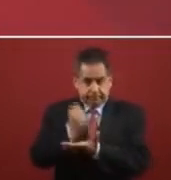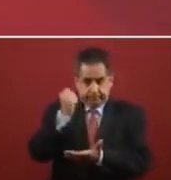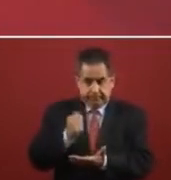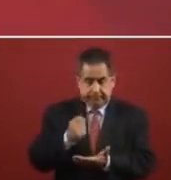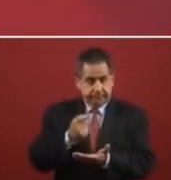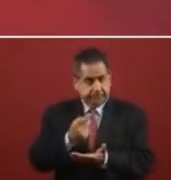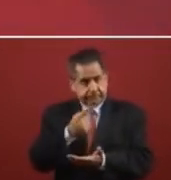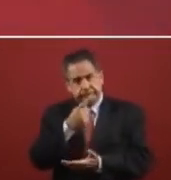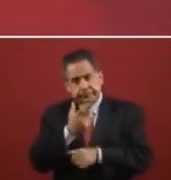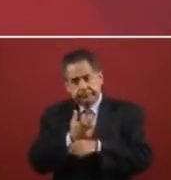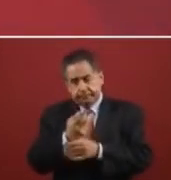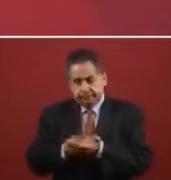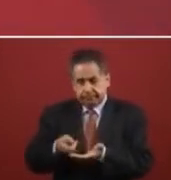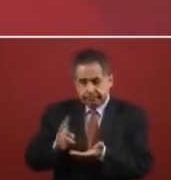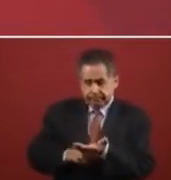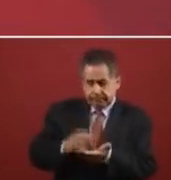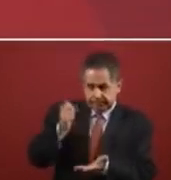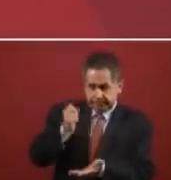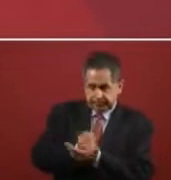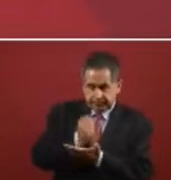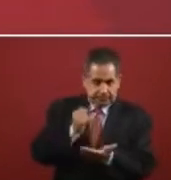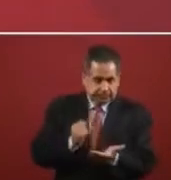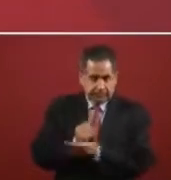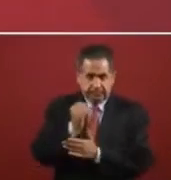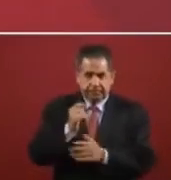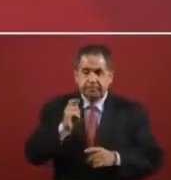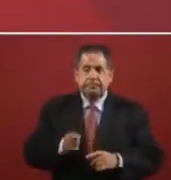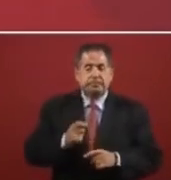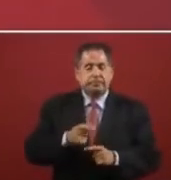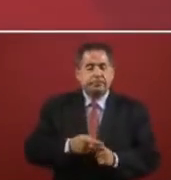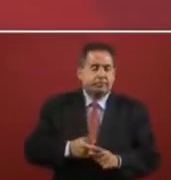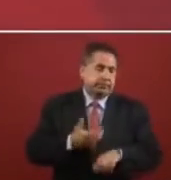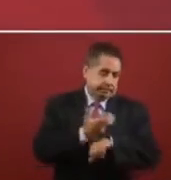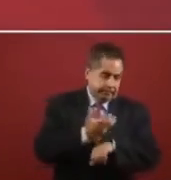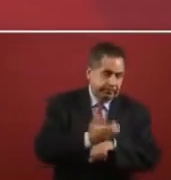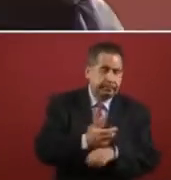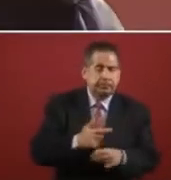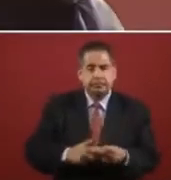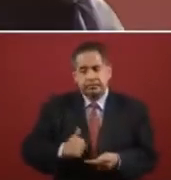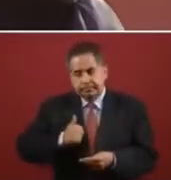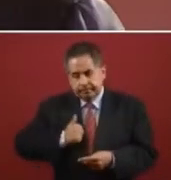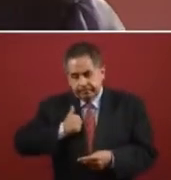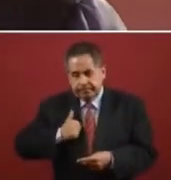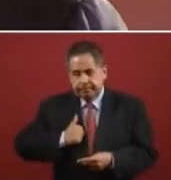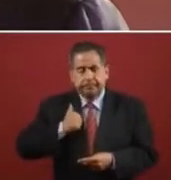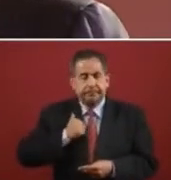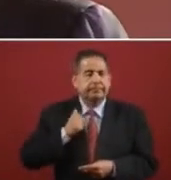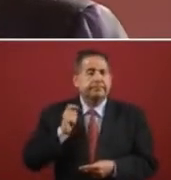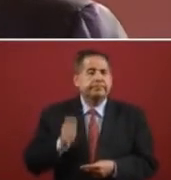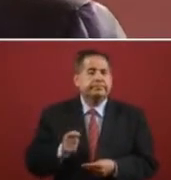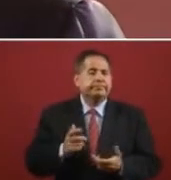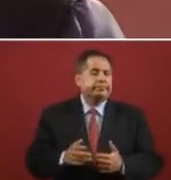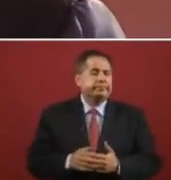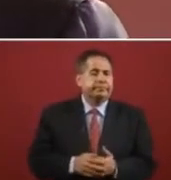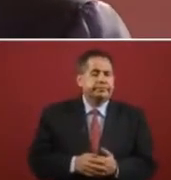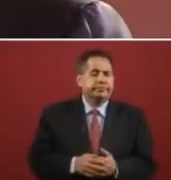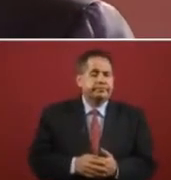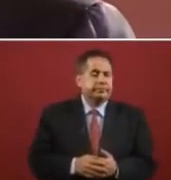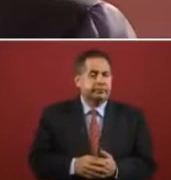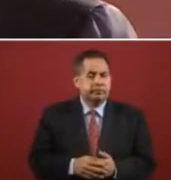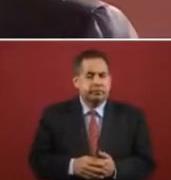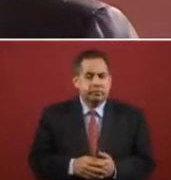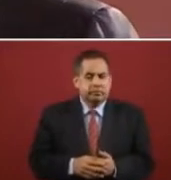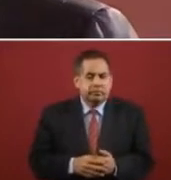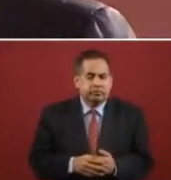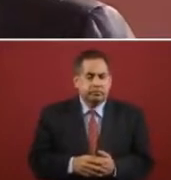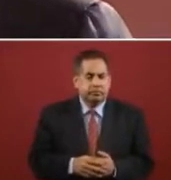the ratification de parte de Estados Unidos y de Canadá, on behalf of the United States and Canada